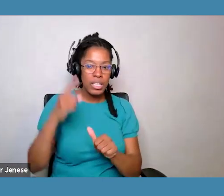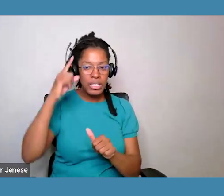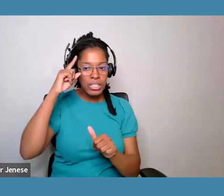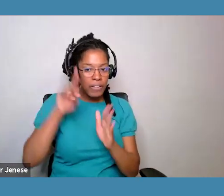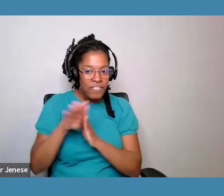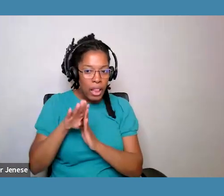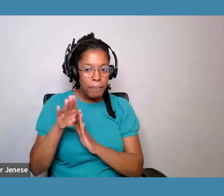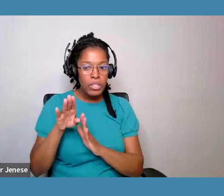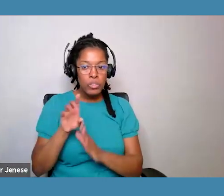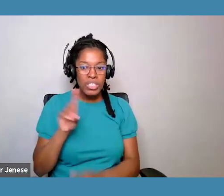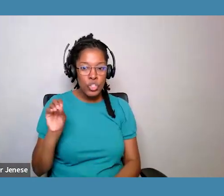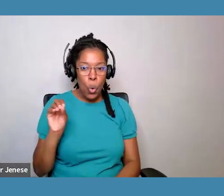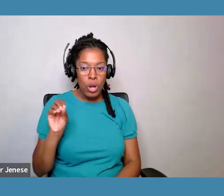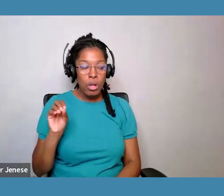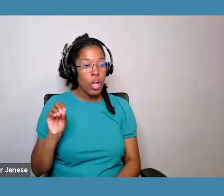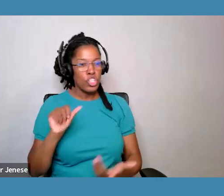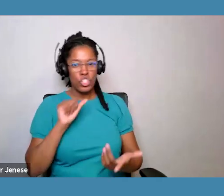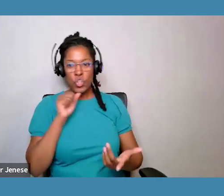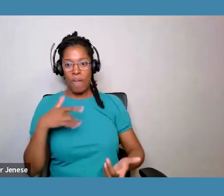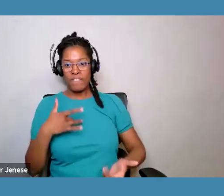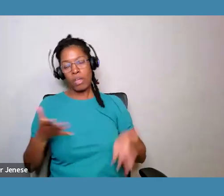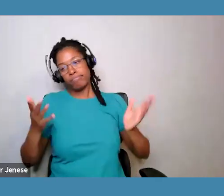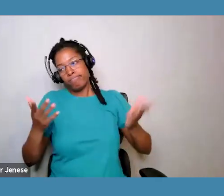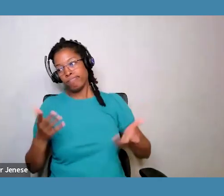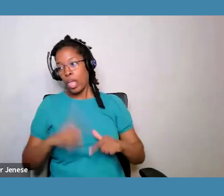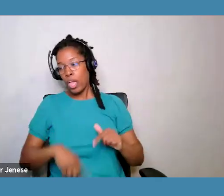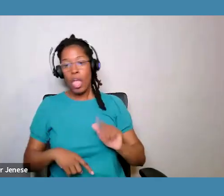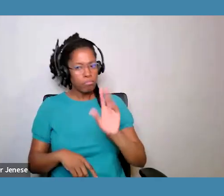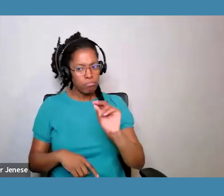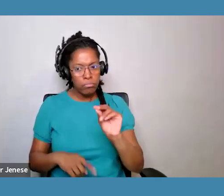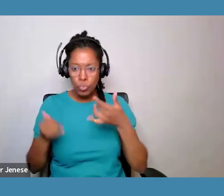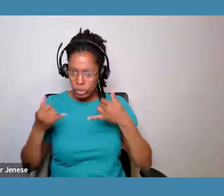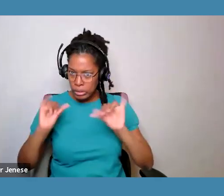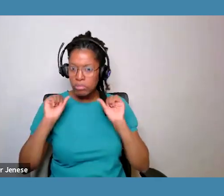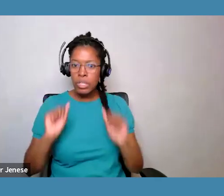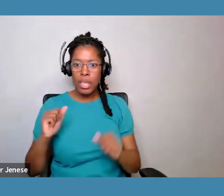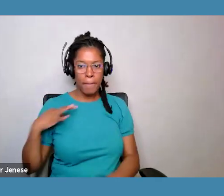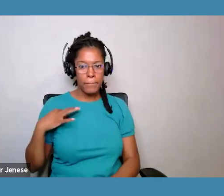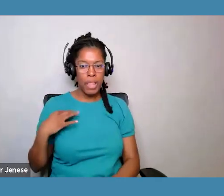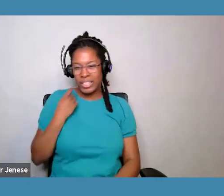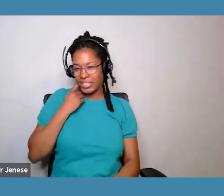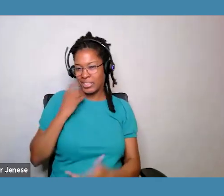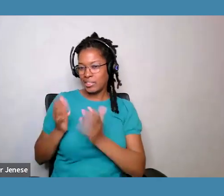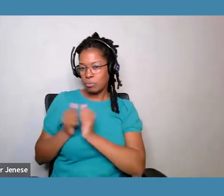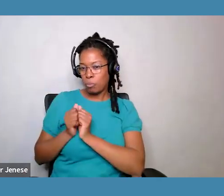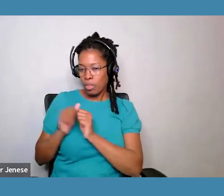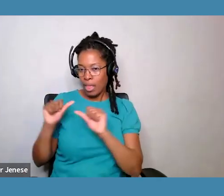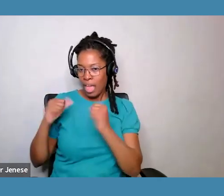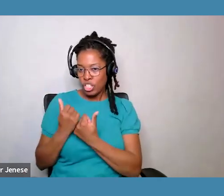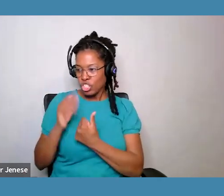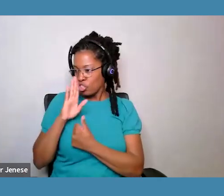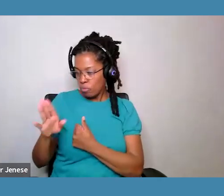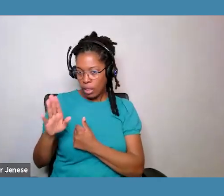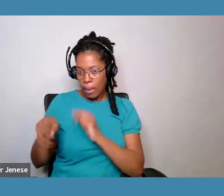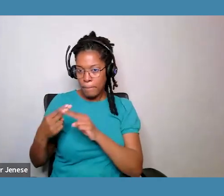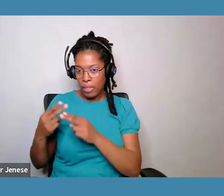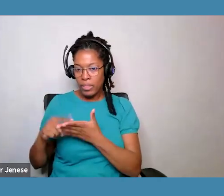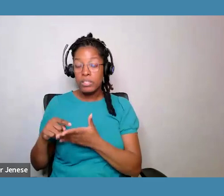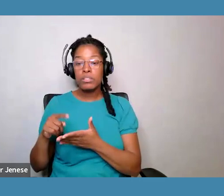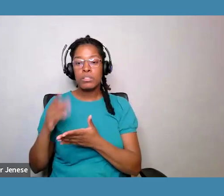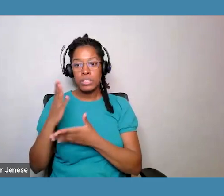not be off-put. You can still apply. I have spoken with the agency directly about this recently. They understand the difference between something